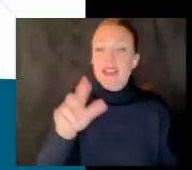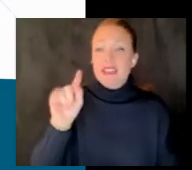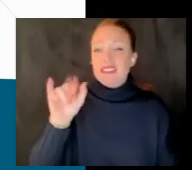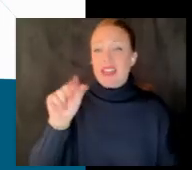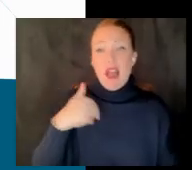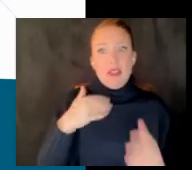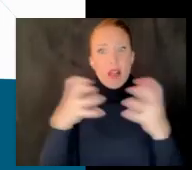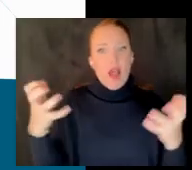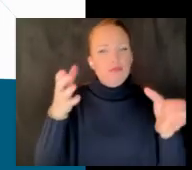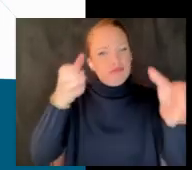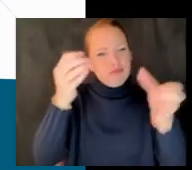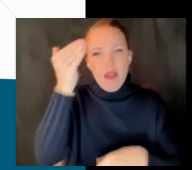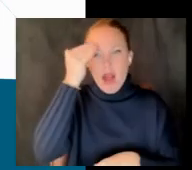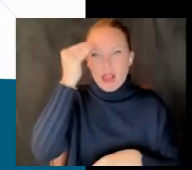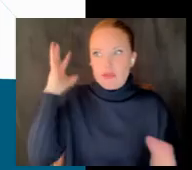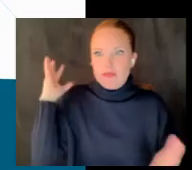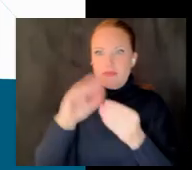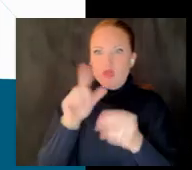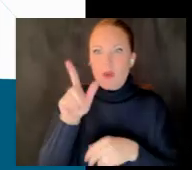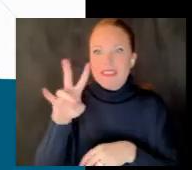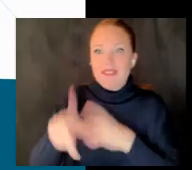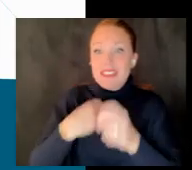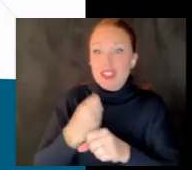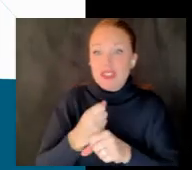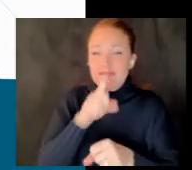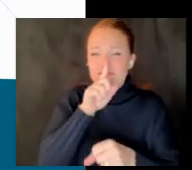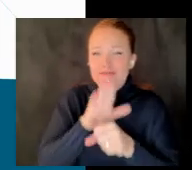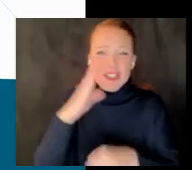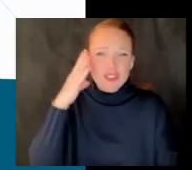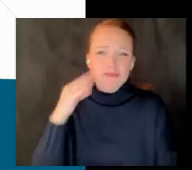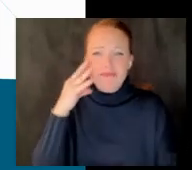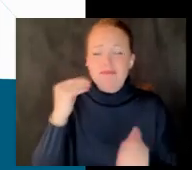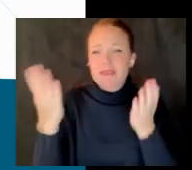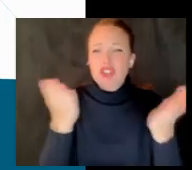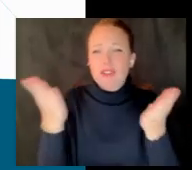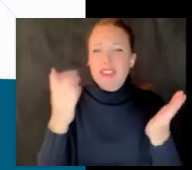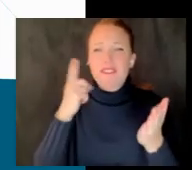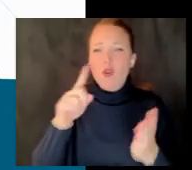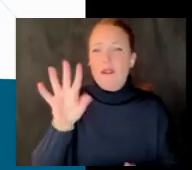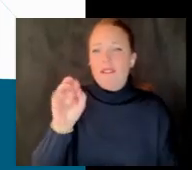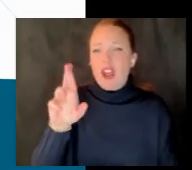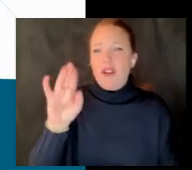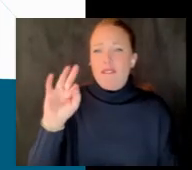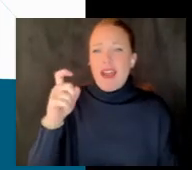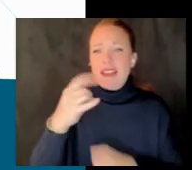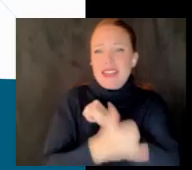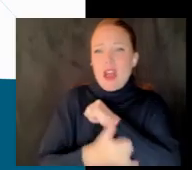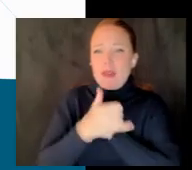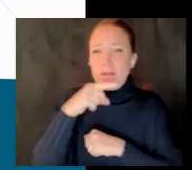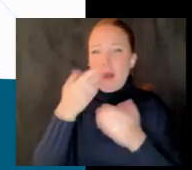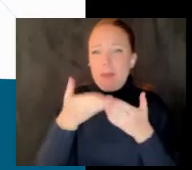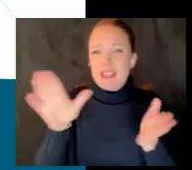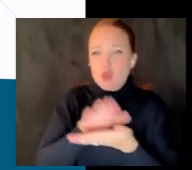of knowledge from her 27 years of dedicated service to Fairfax County Public Schools. Throughout her career, she has